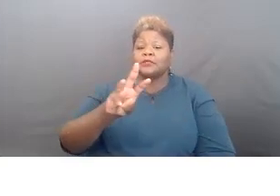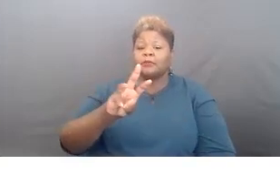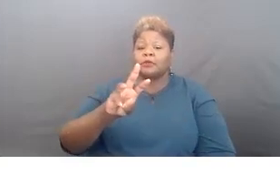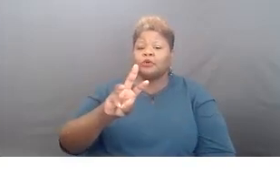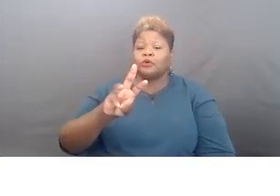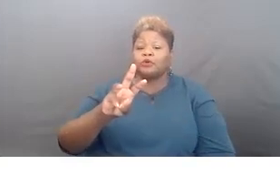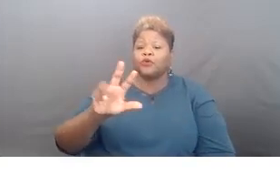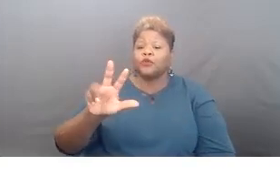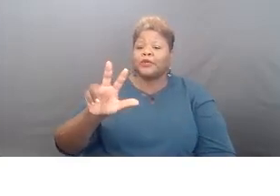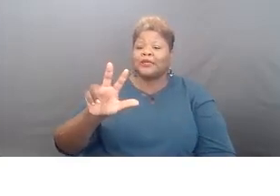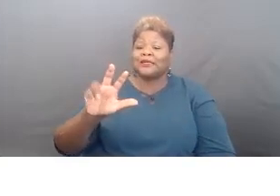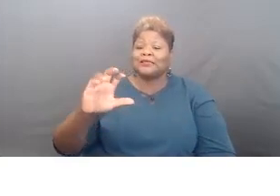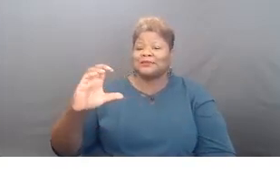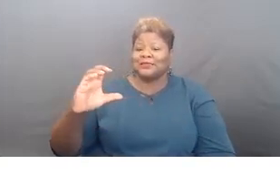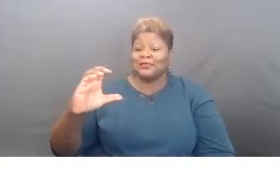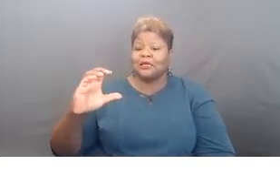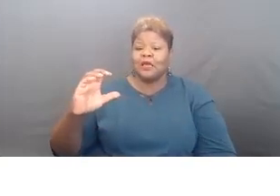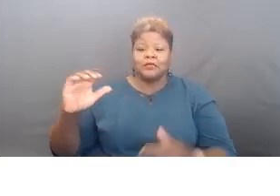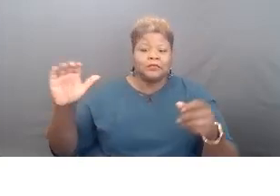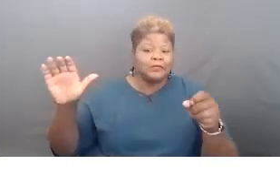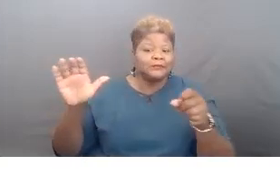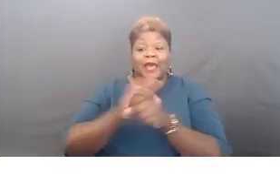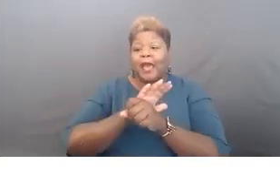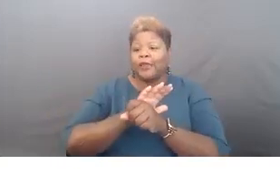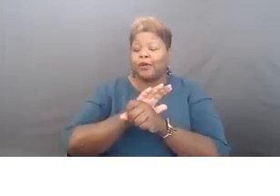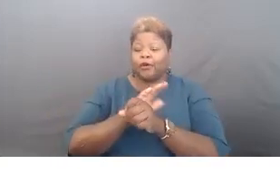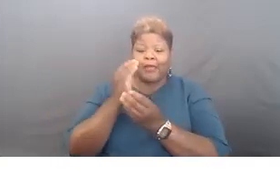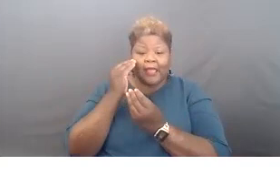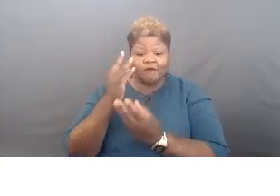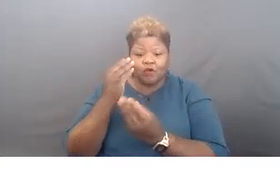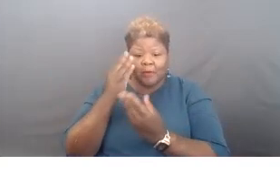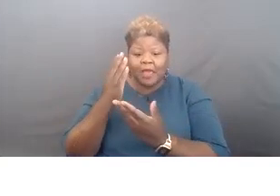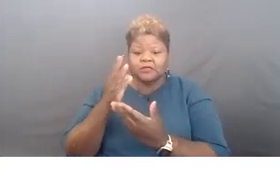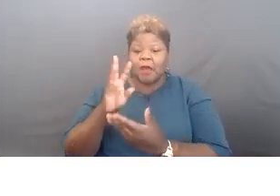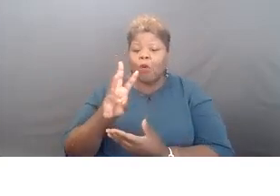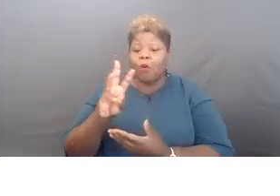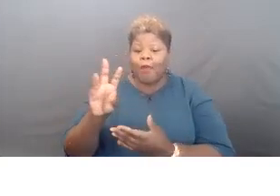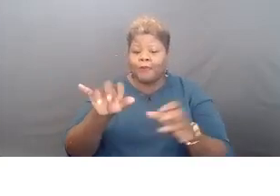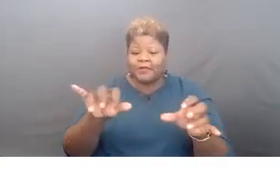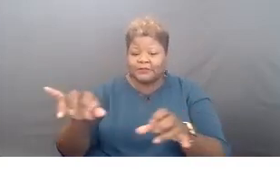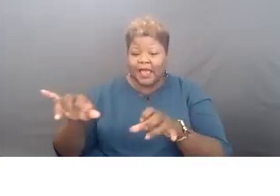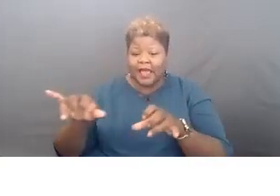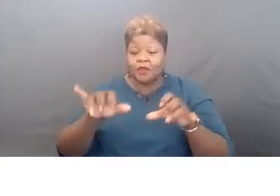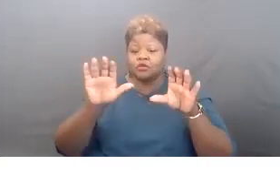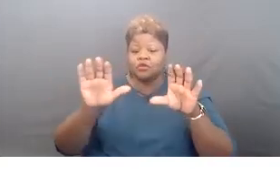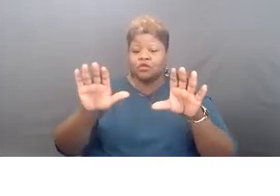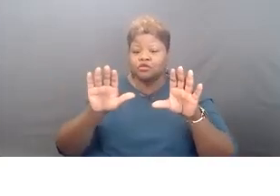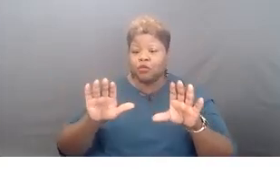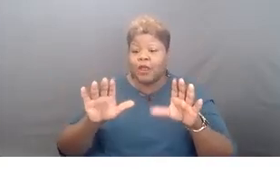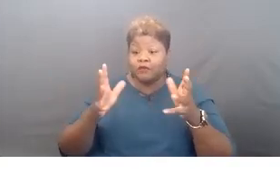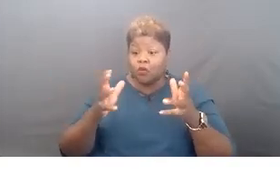entire page on their website about accessibility web standards. This is great if you want to make your website